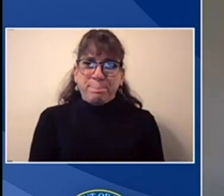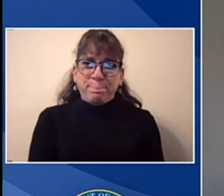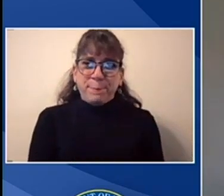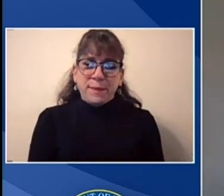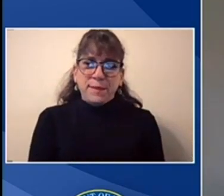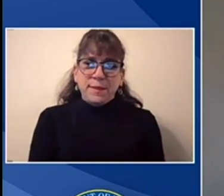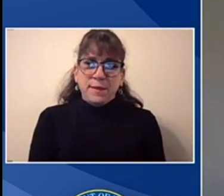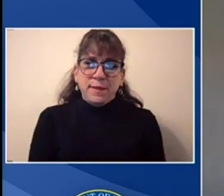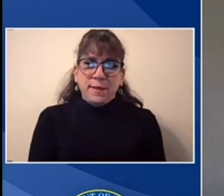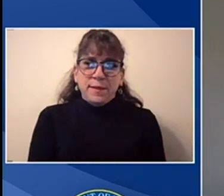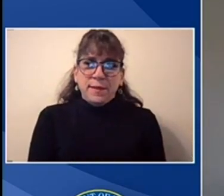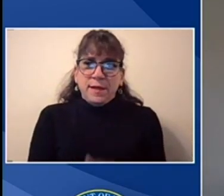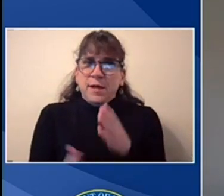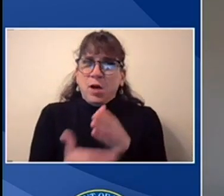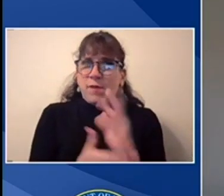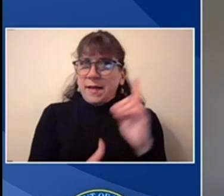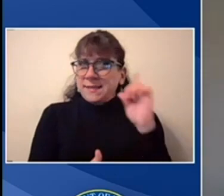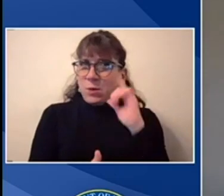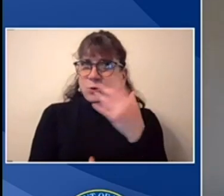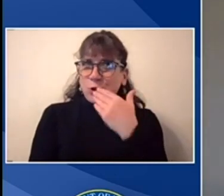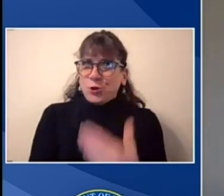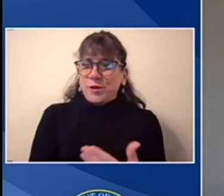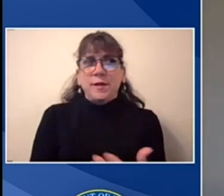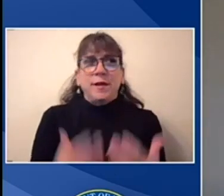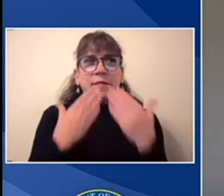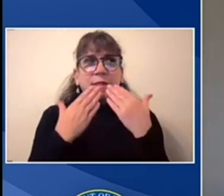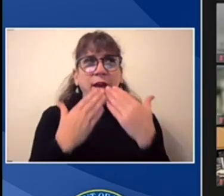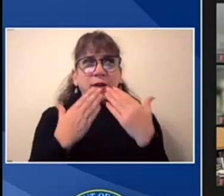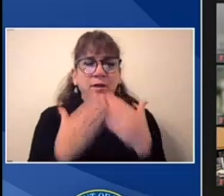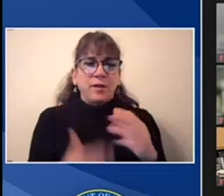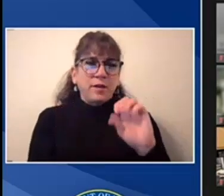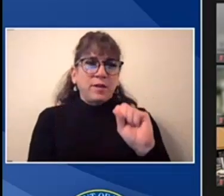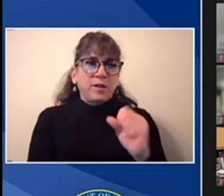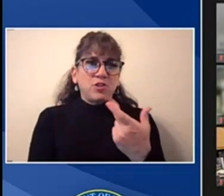All right. Sounds good. Thank you. Sherry Gamage?